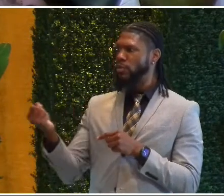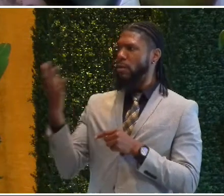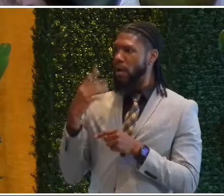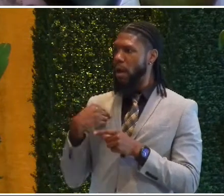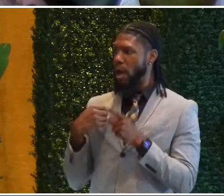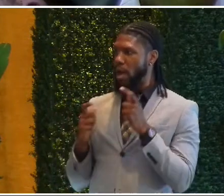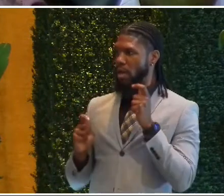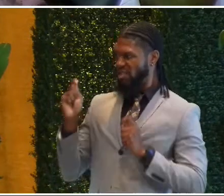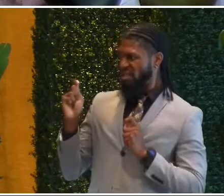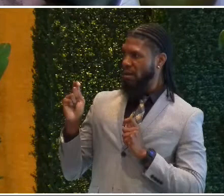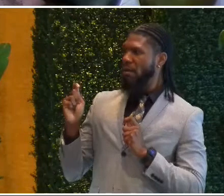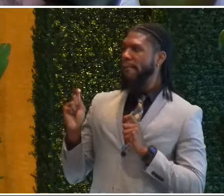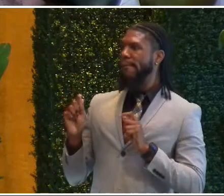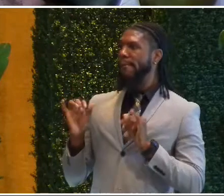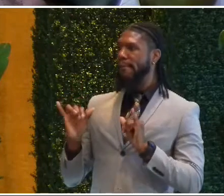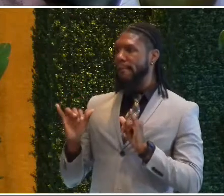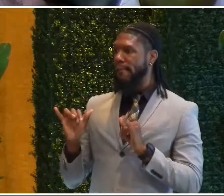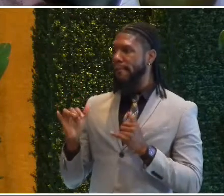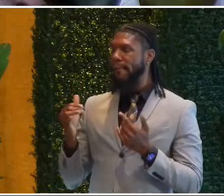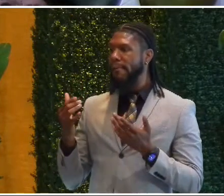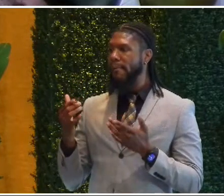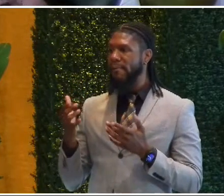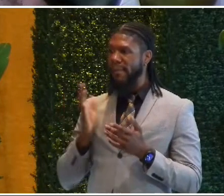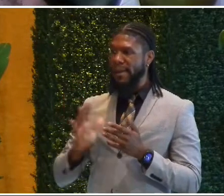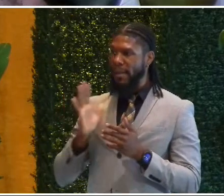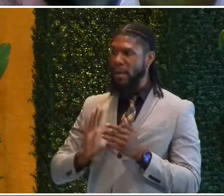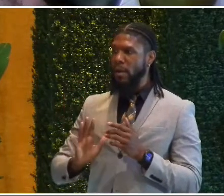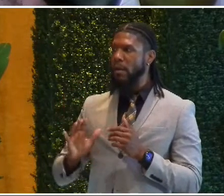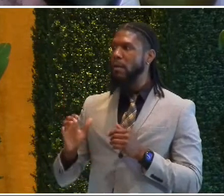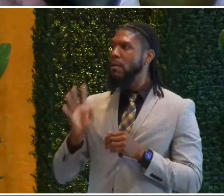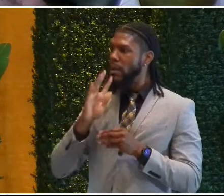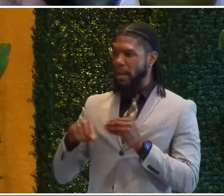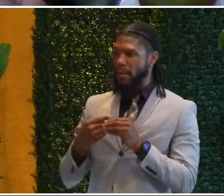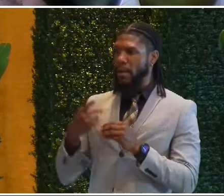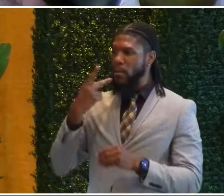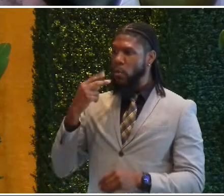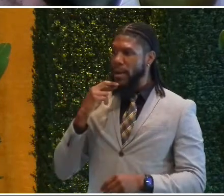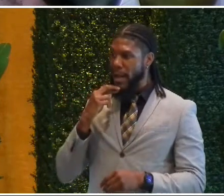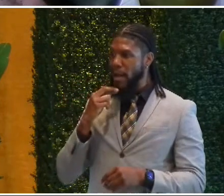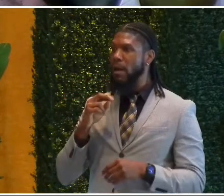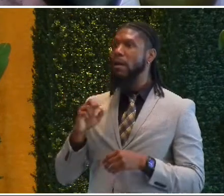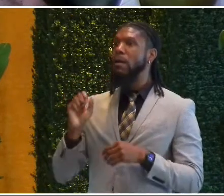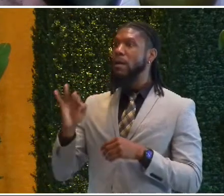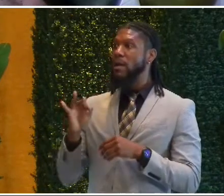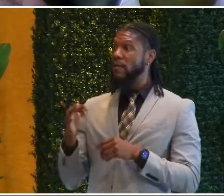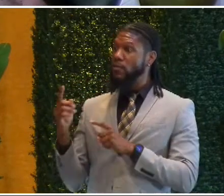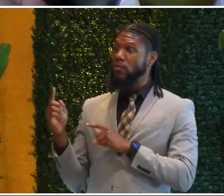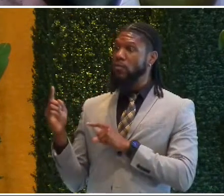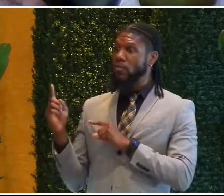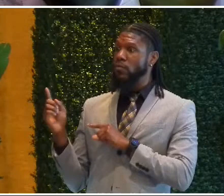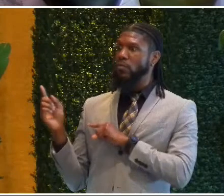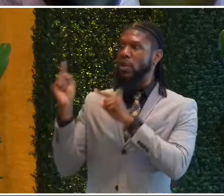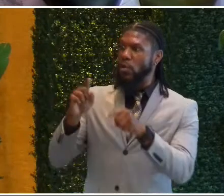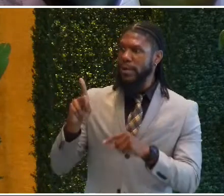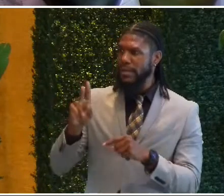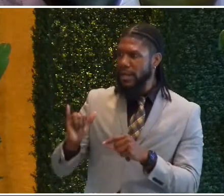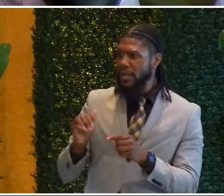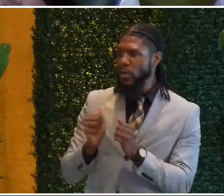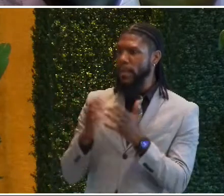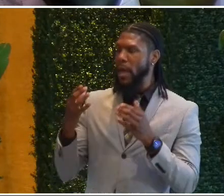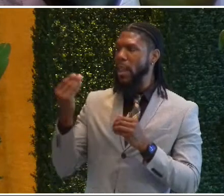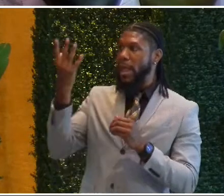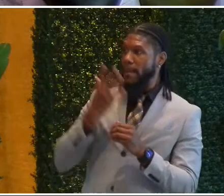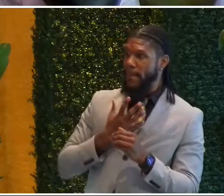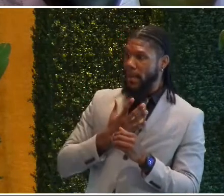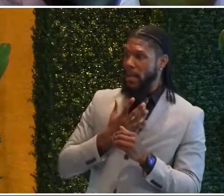don't care how we're shaping the face or the pronouns, but if you take that face to Kentucky without telling me, I don't care if you think